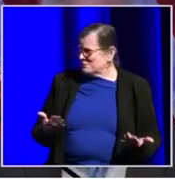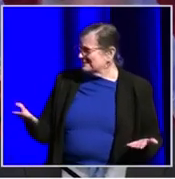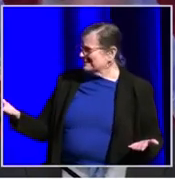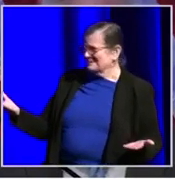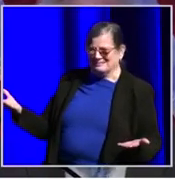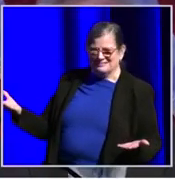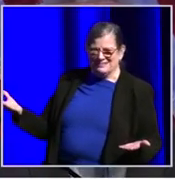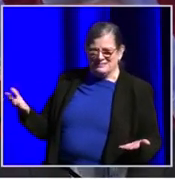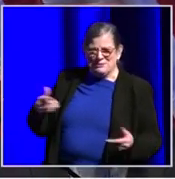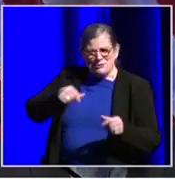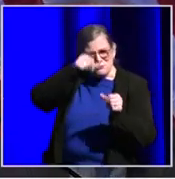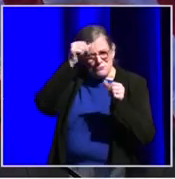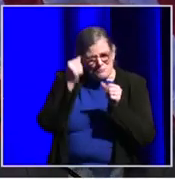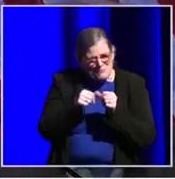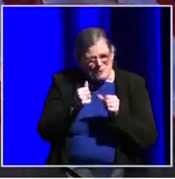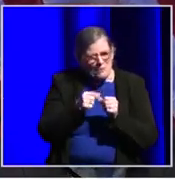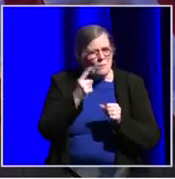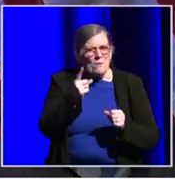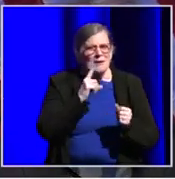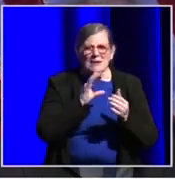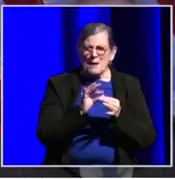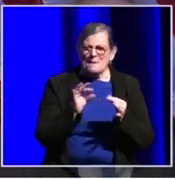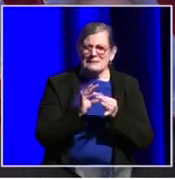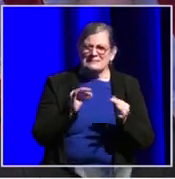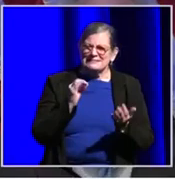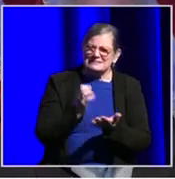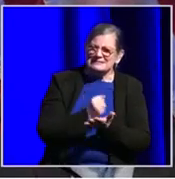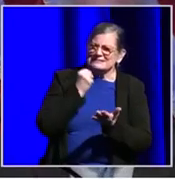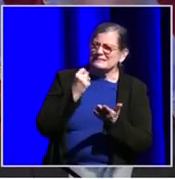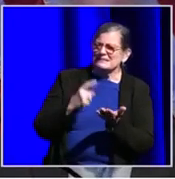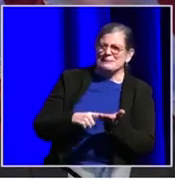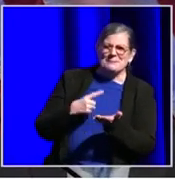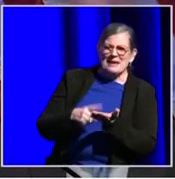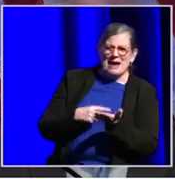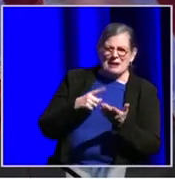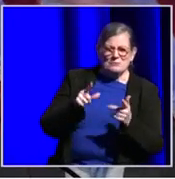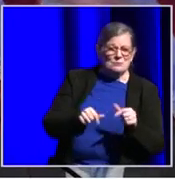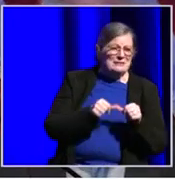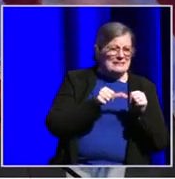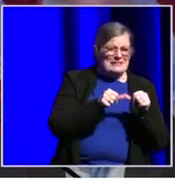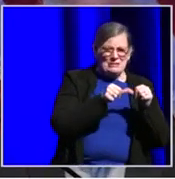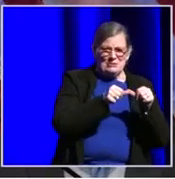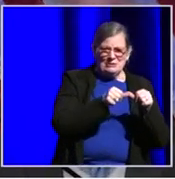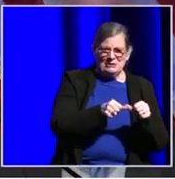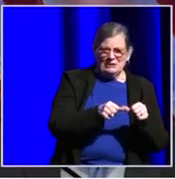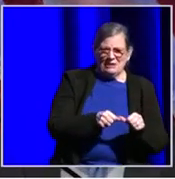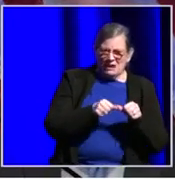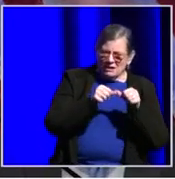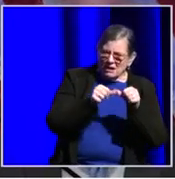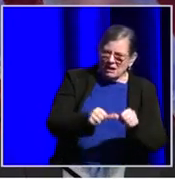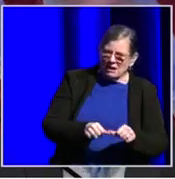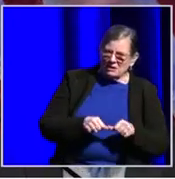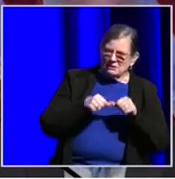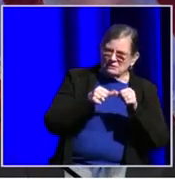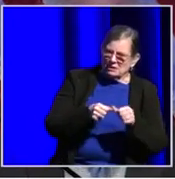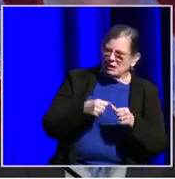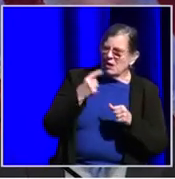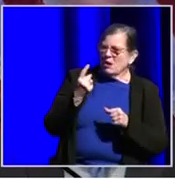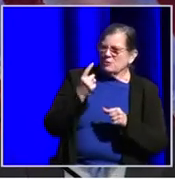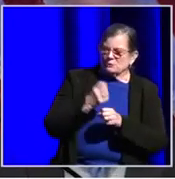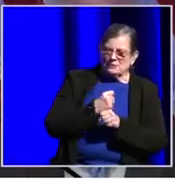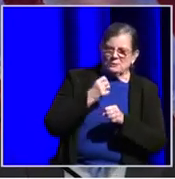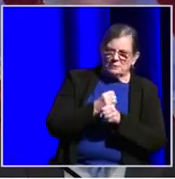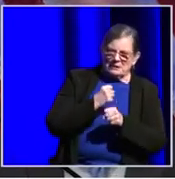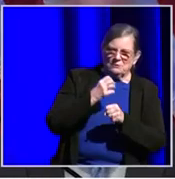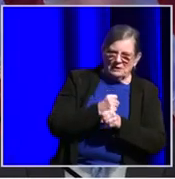that winning is not a sometime thing. It's an all the time thing. That's what he said. This is what I